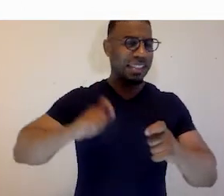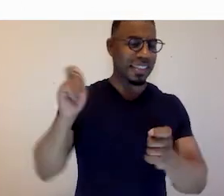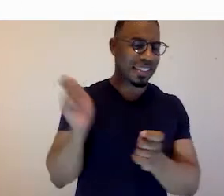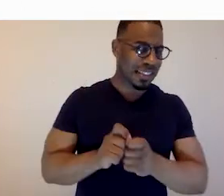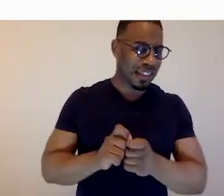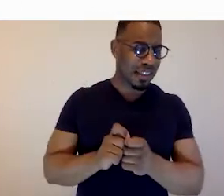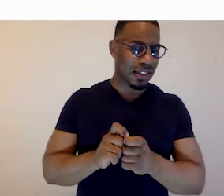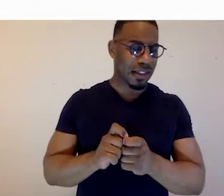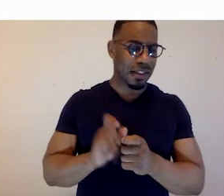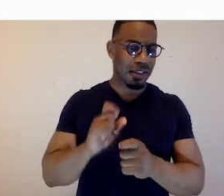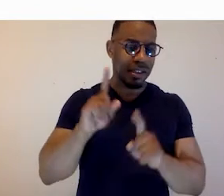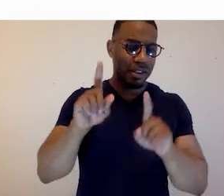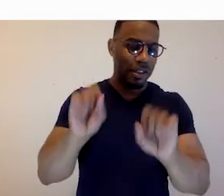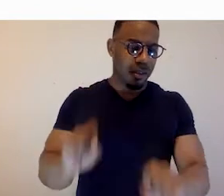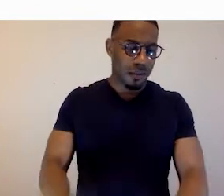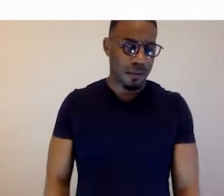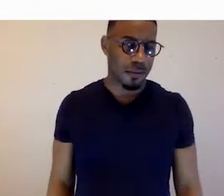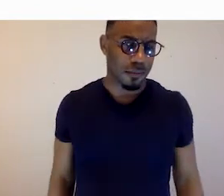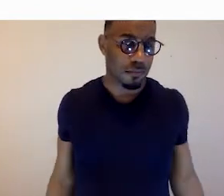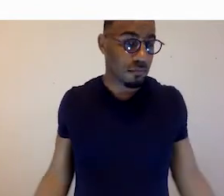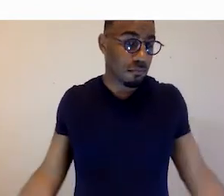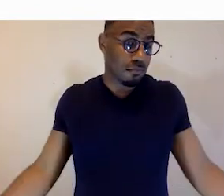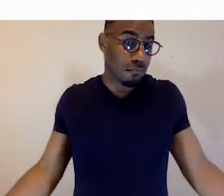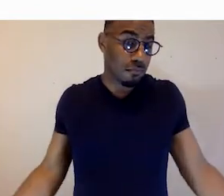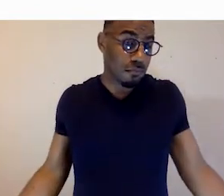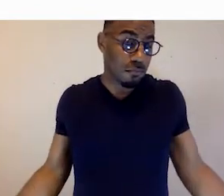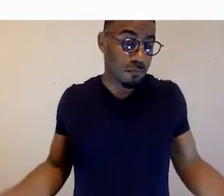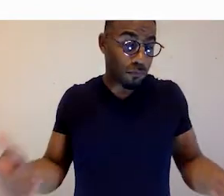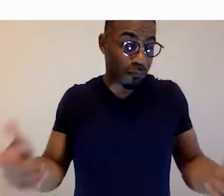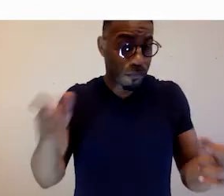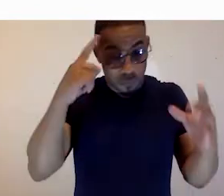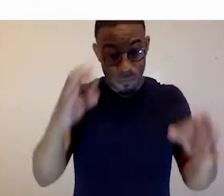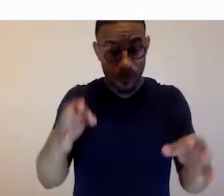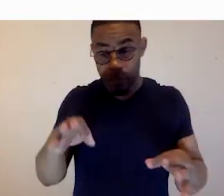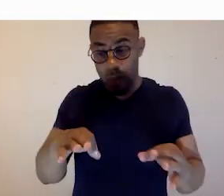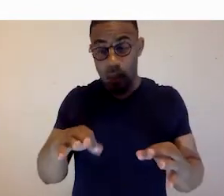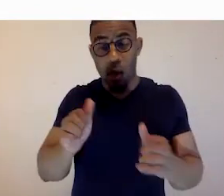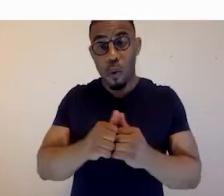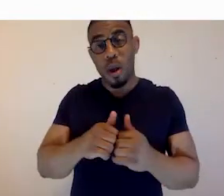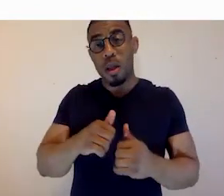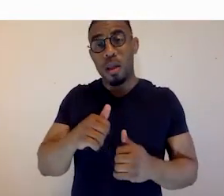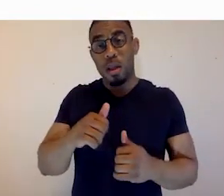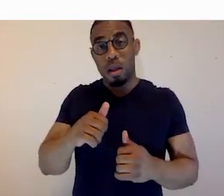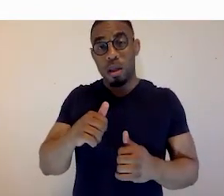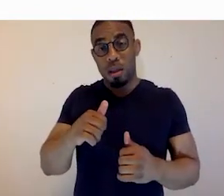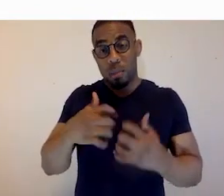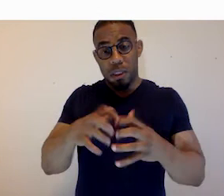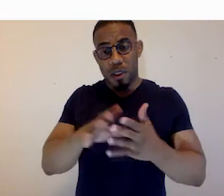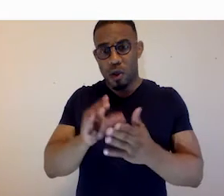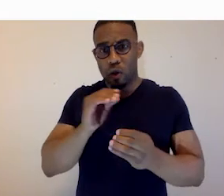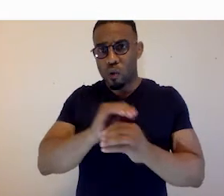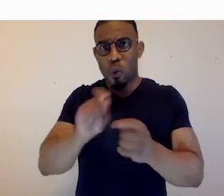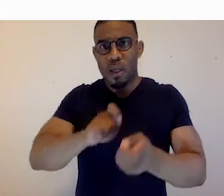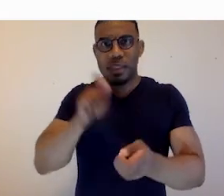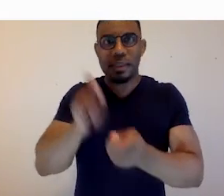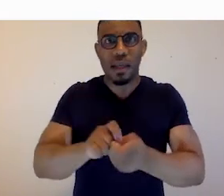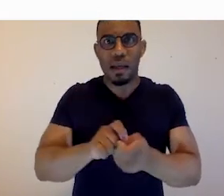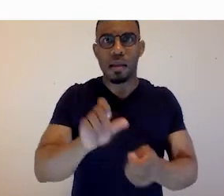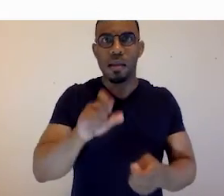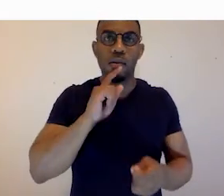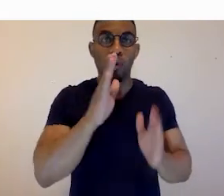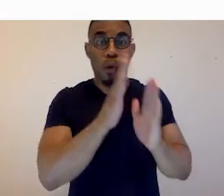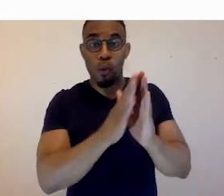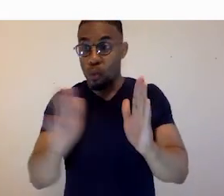exact. This is testable. I quickly discovered that with machine learning, there is no exactness. So there's